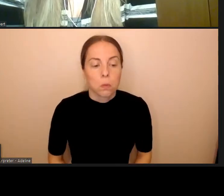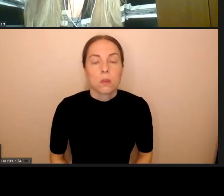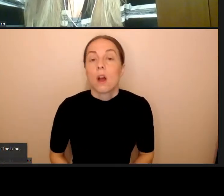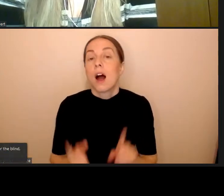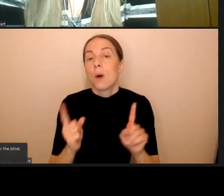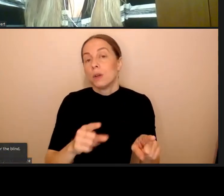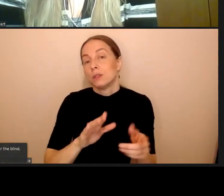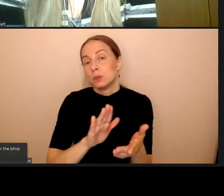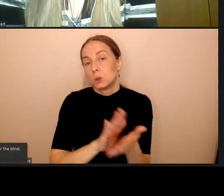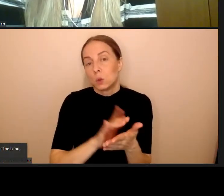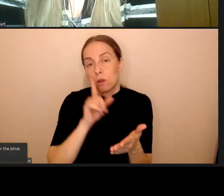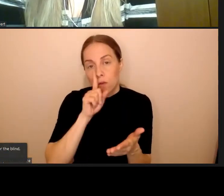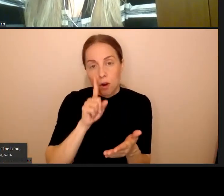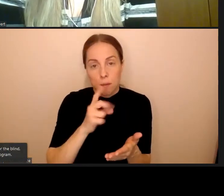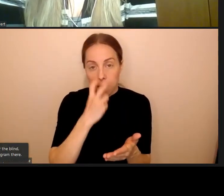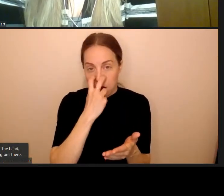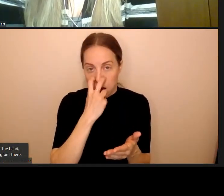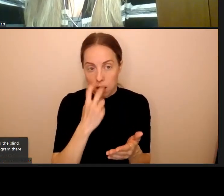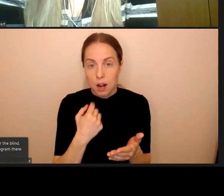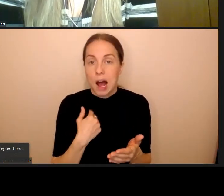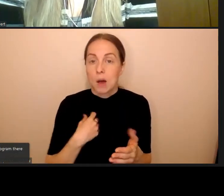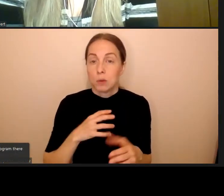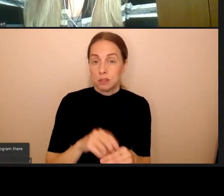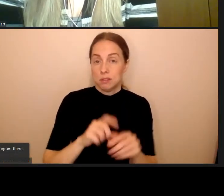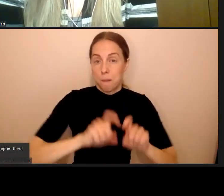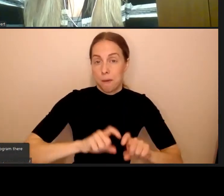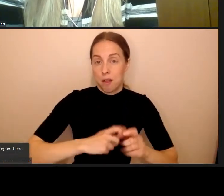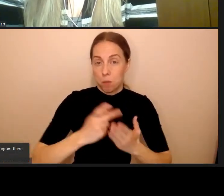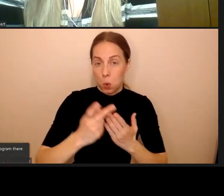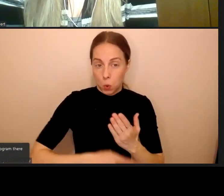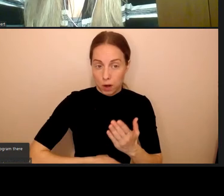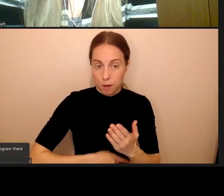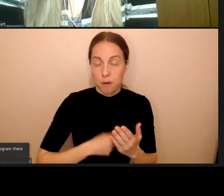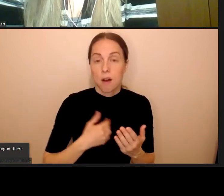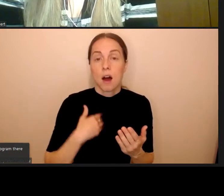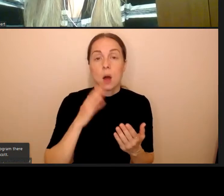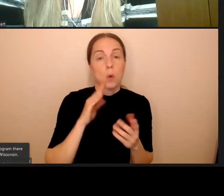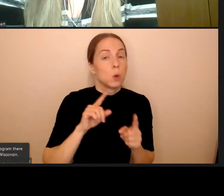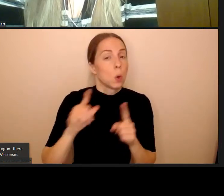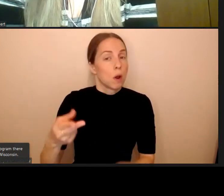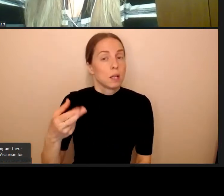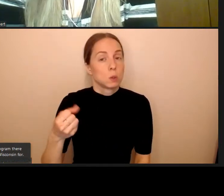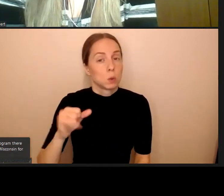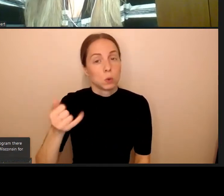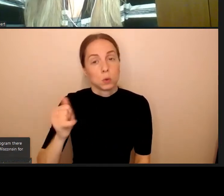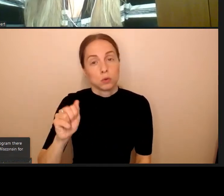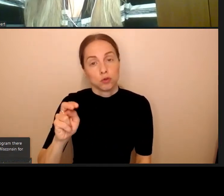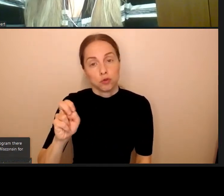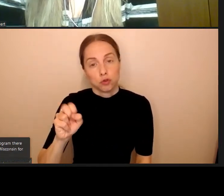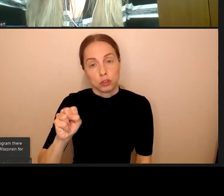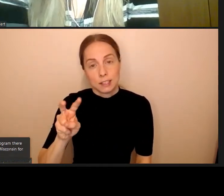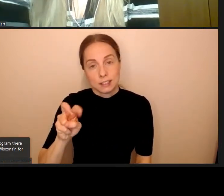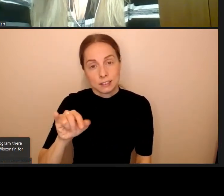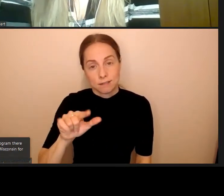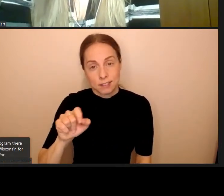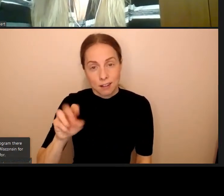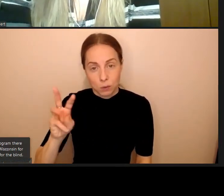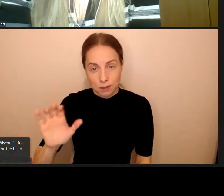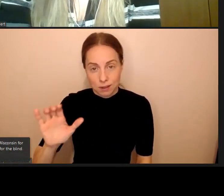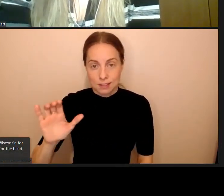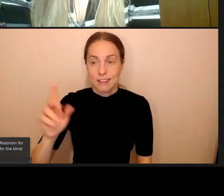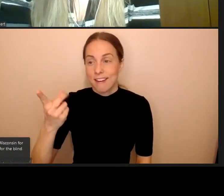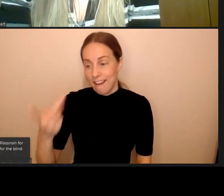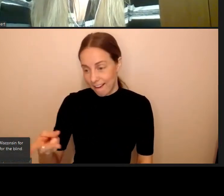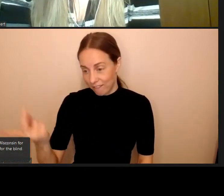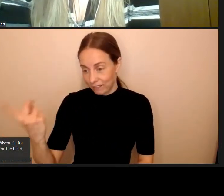I was part of the pilot program there to go to high school in Janesville, Wisconsin for half day and then go to the School for the Blind for the other